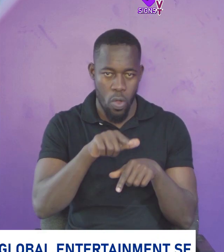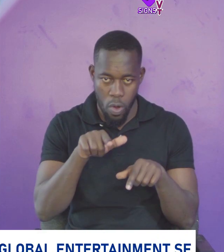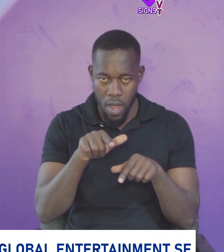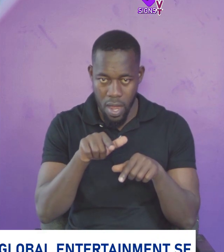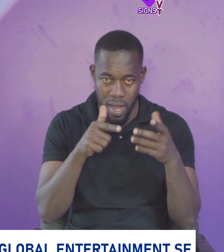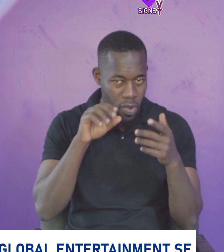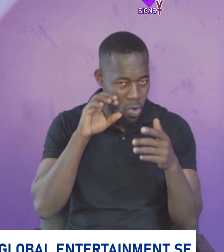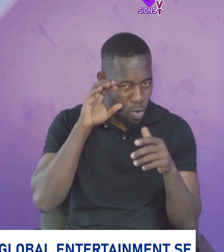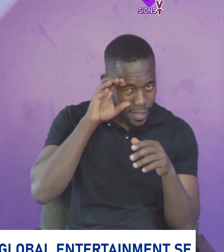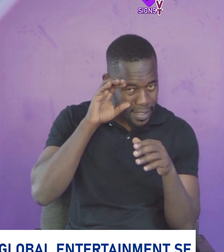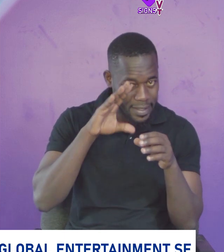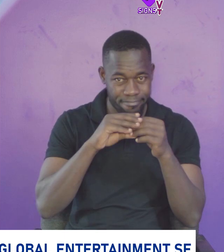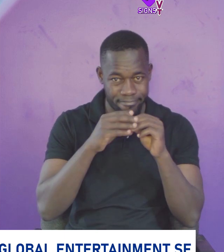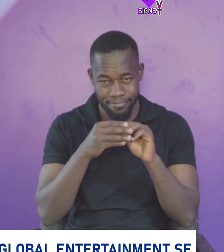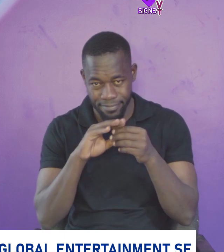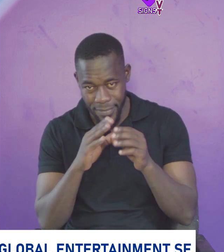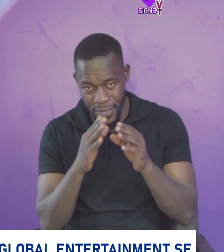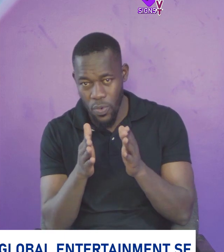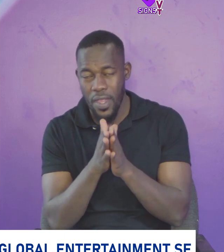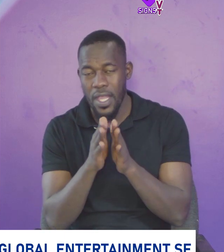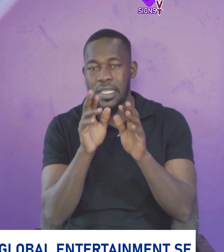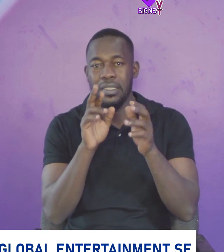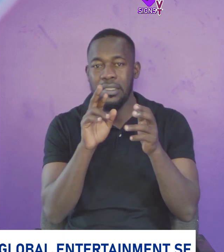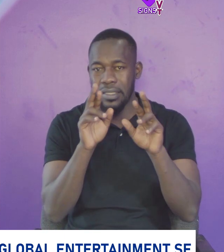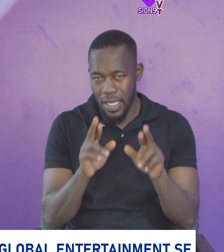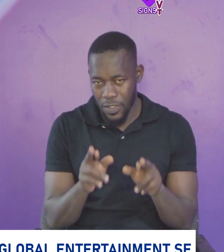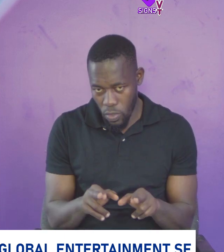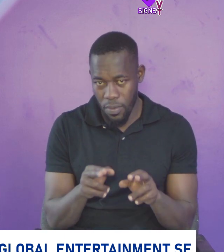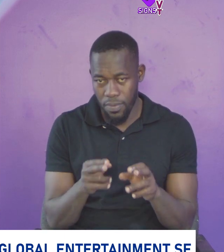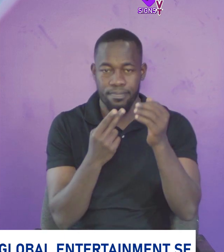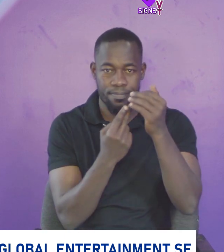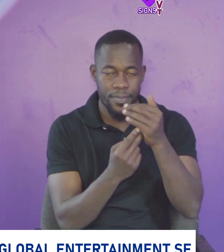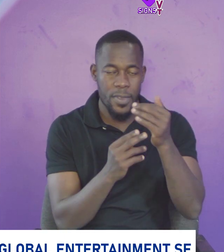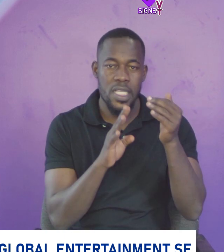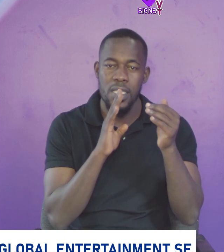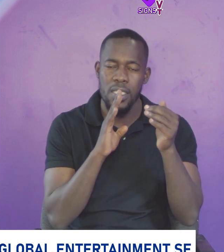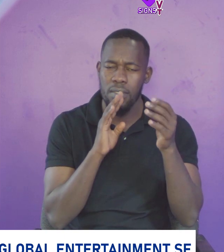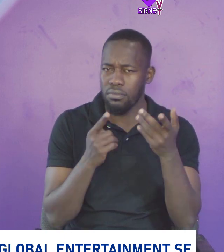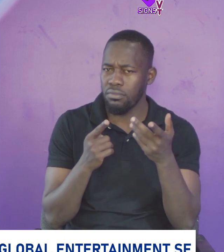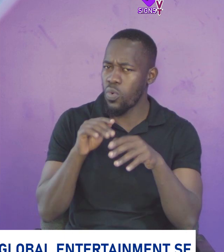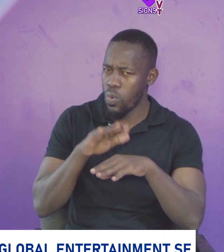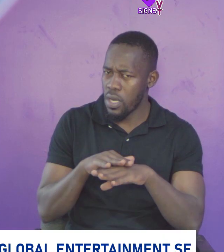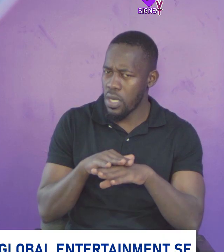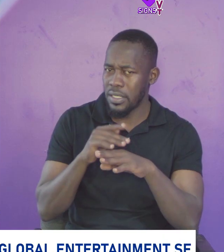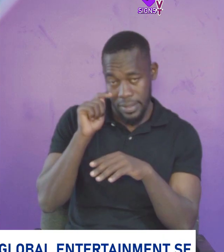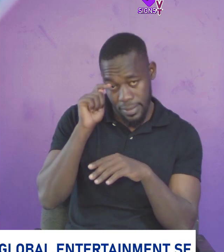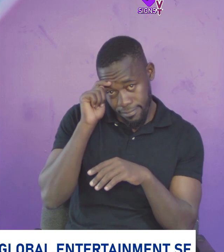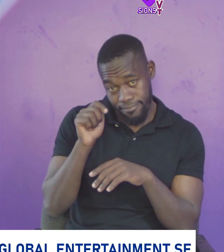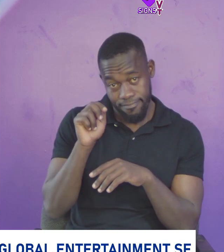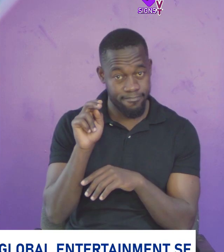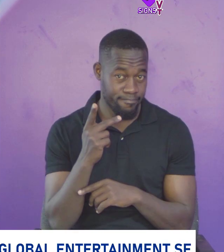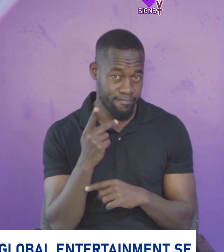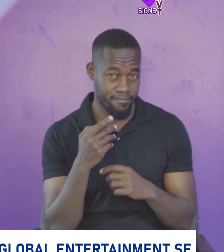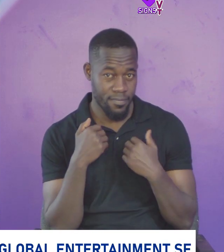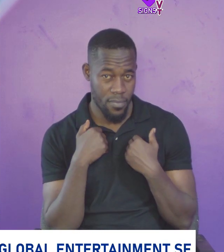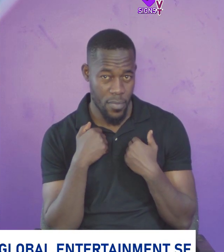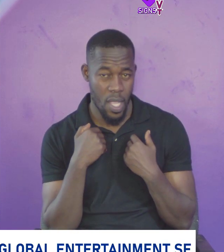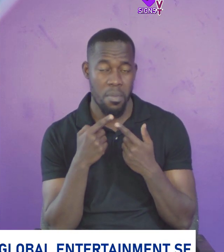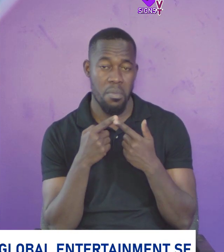international partners noted that despite a surge in talent, thousands of